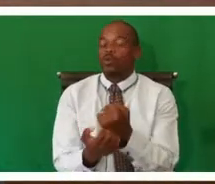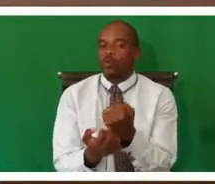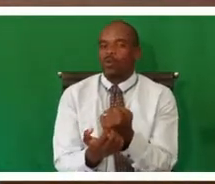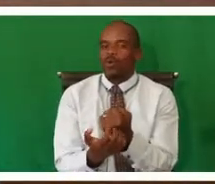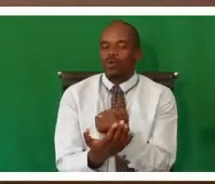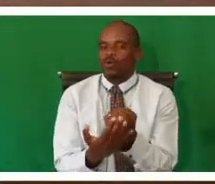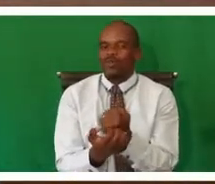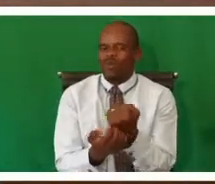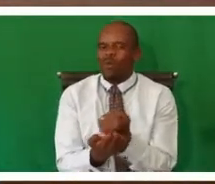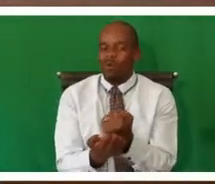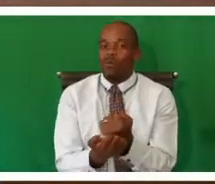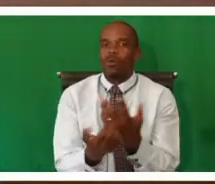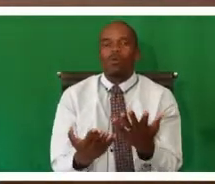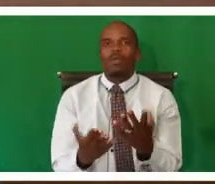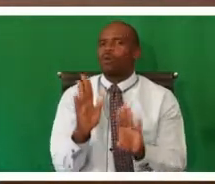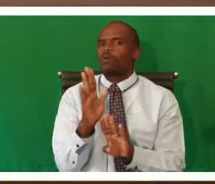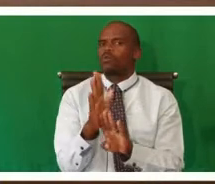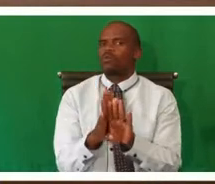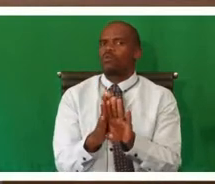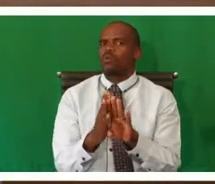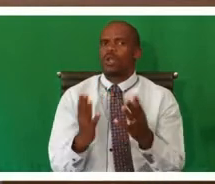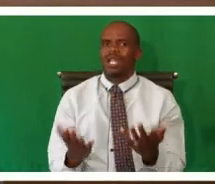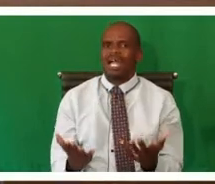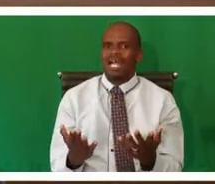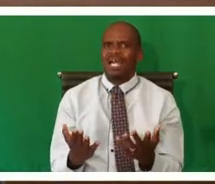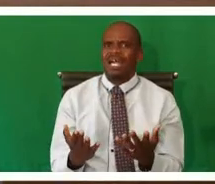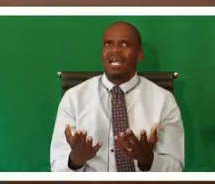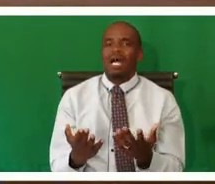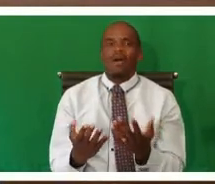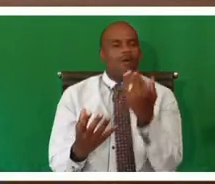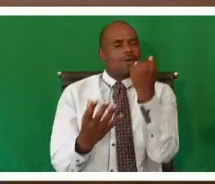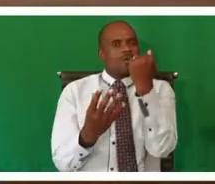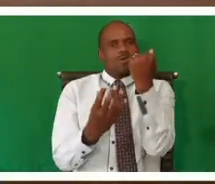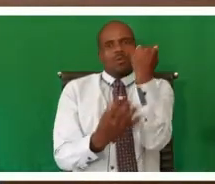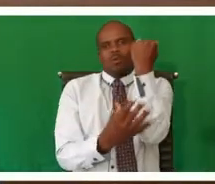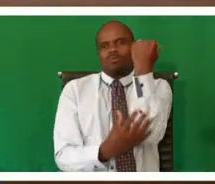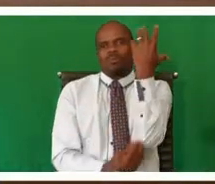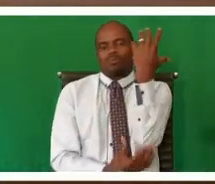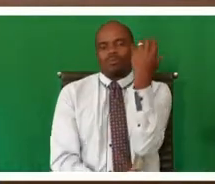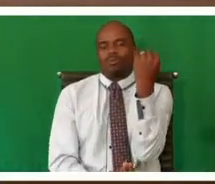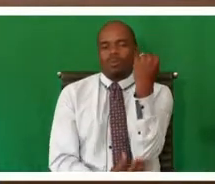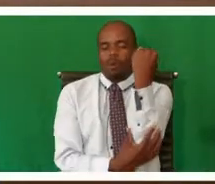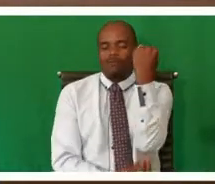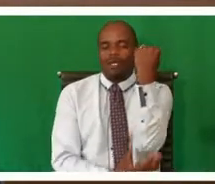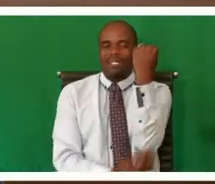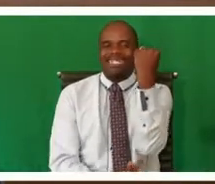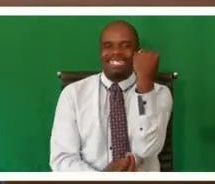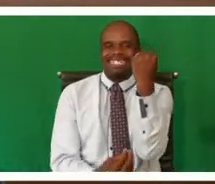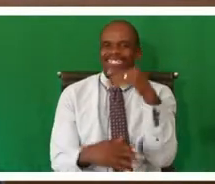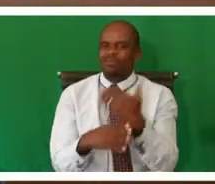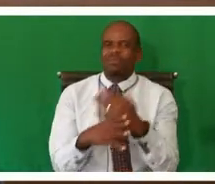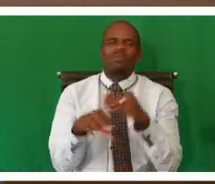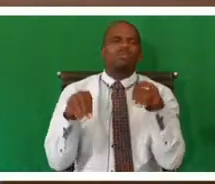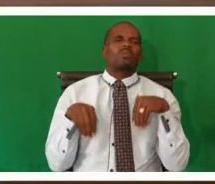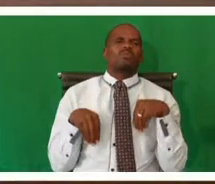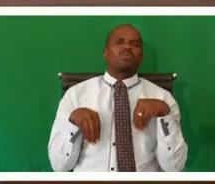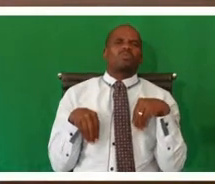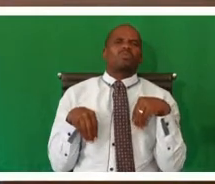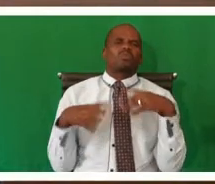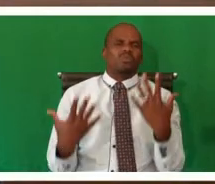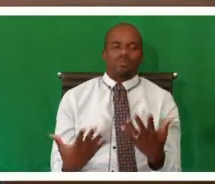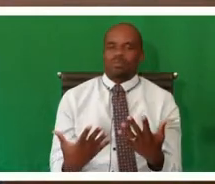Economic growth, unemployment, poverty, inequality were a challenge.